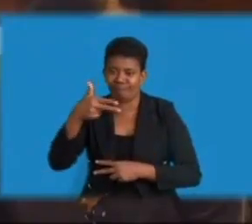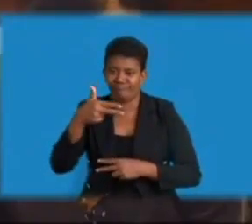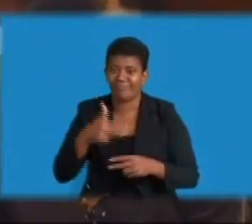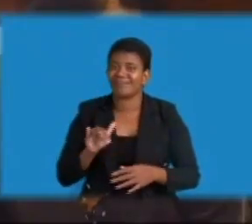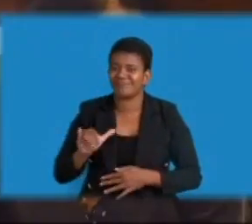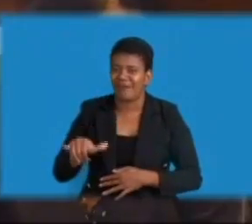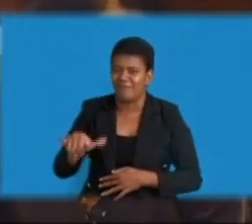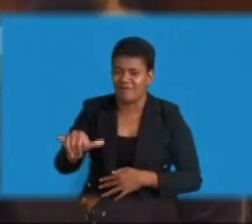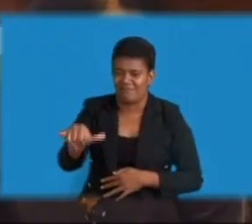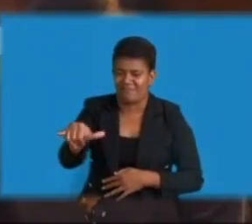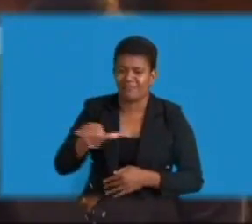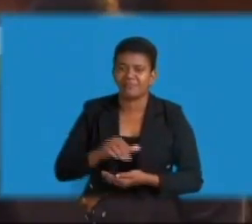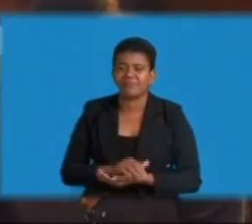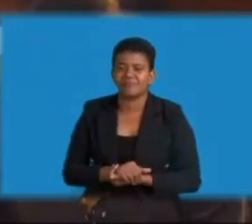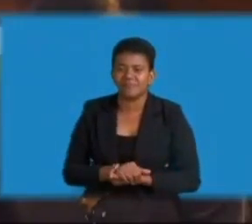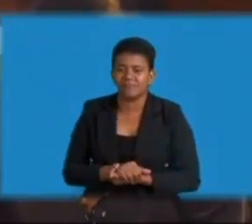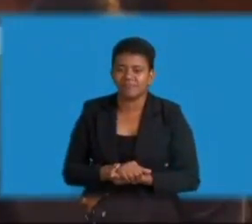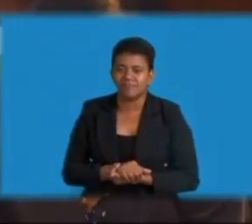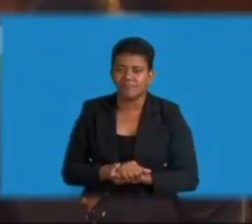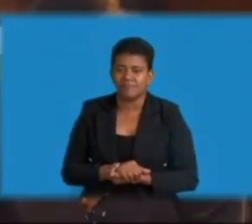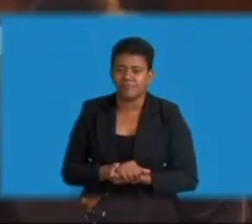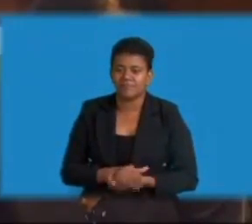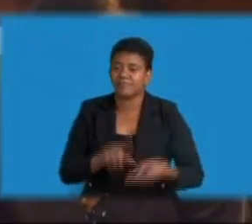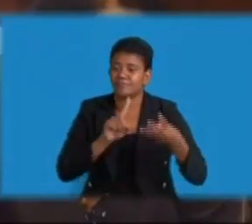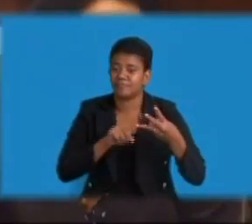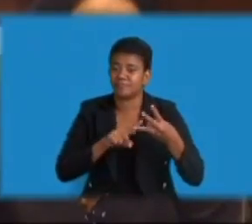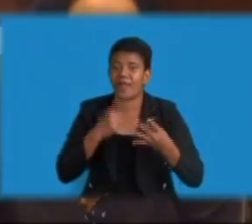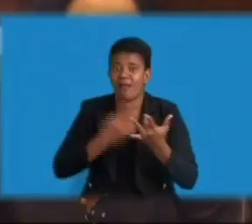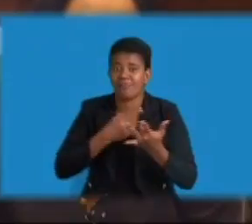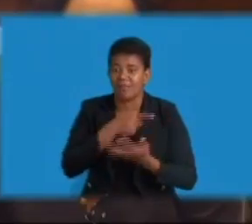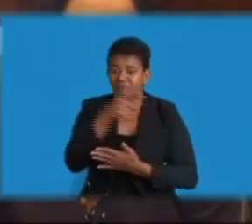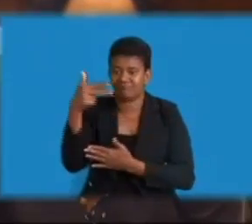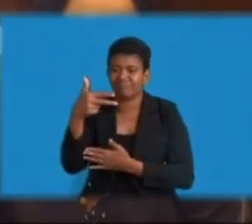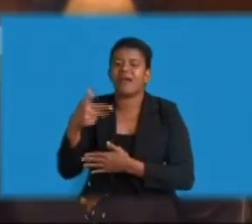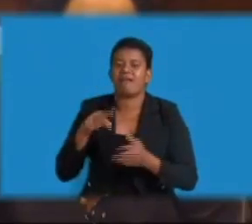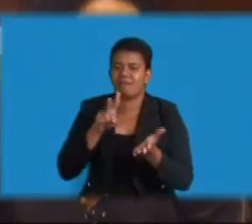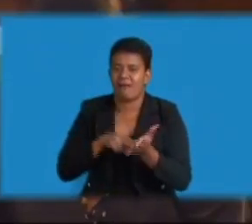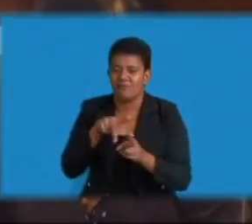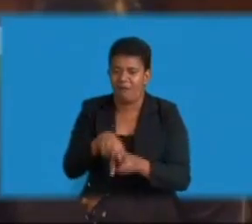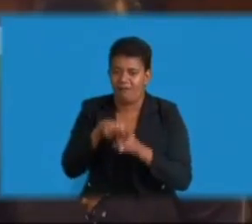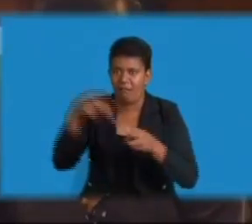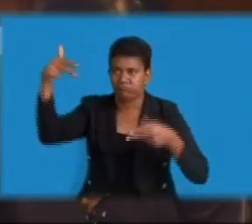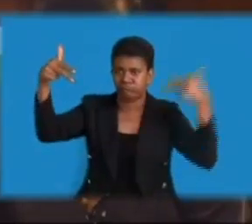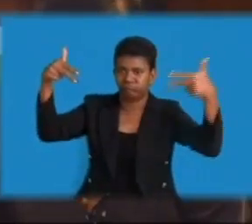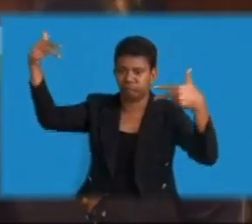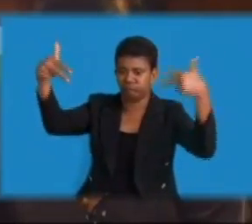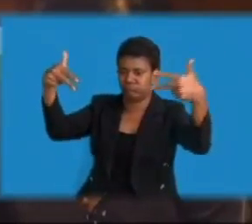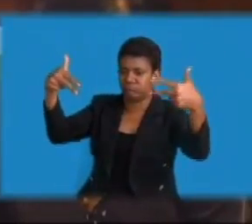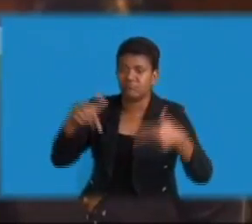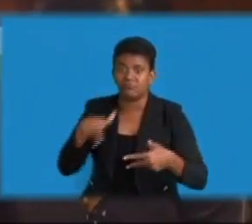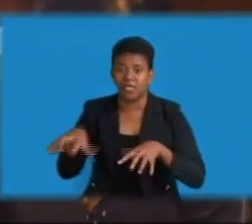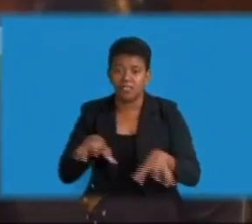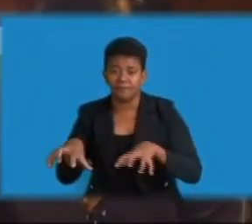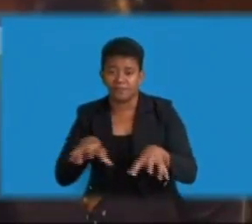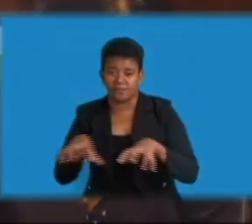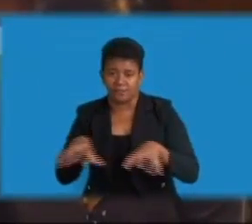Group, and Wrecked Season 2 at Nandiri Bay, Malomalo in Nandronga. These particular activities will